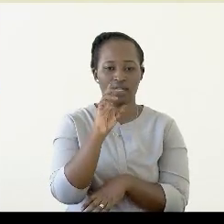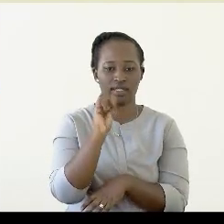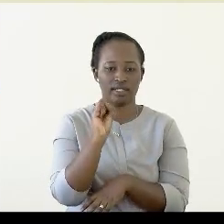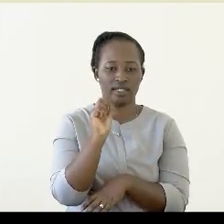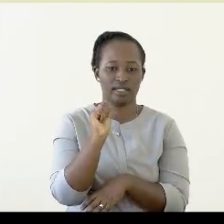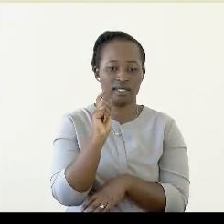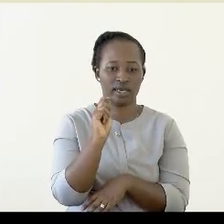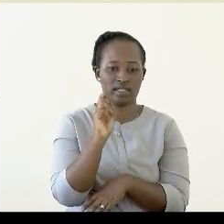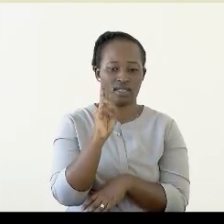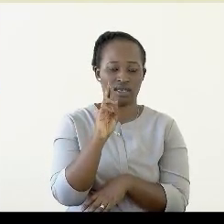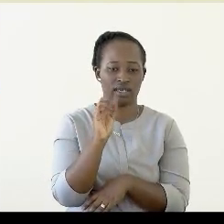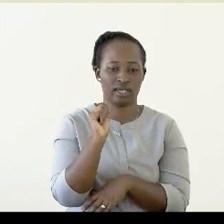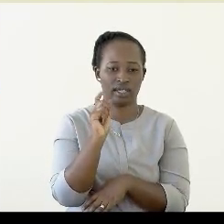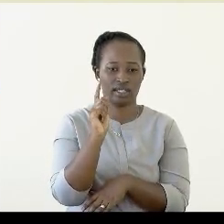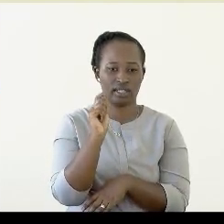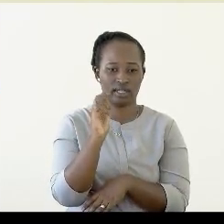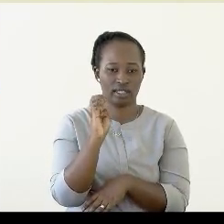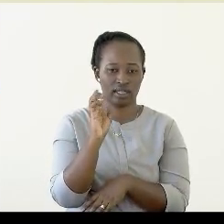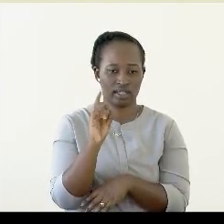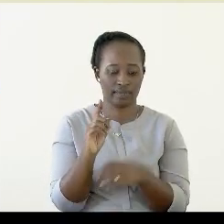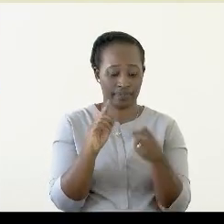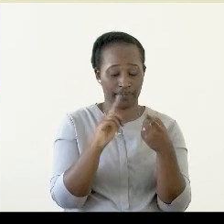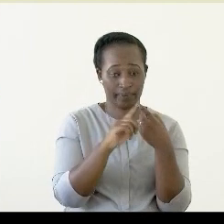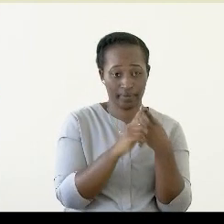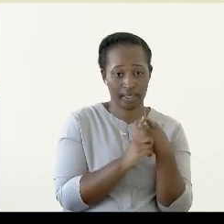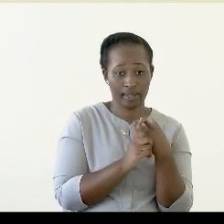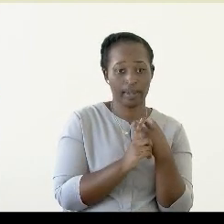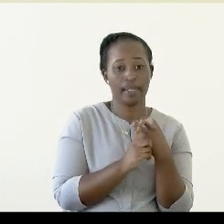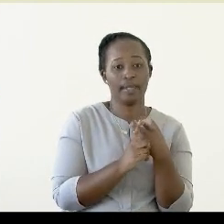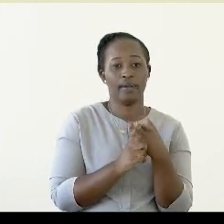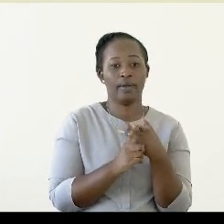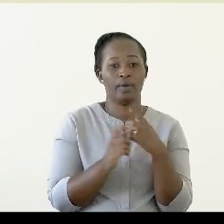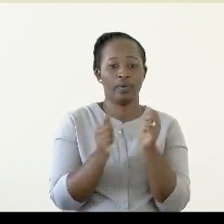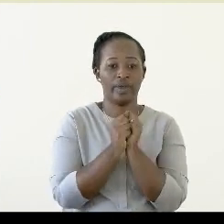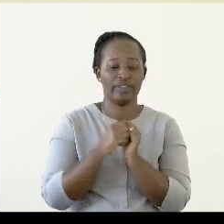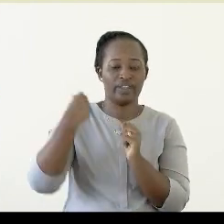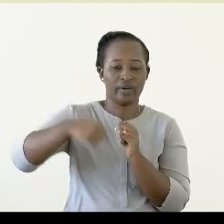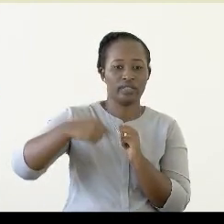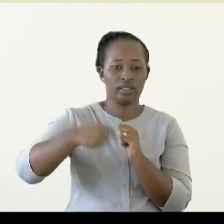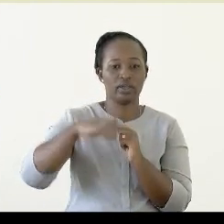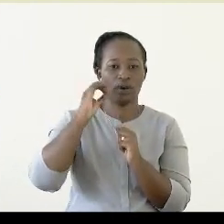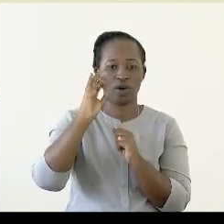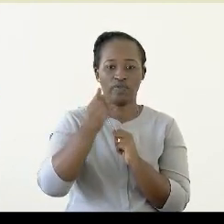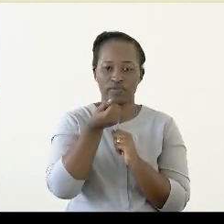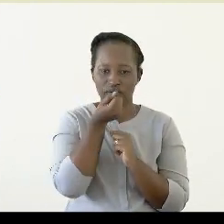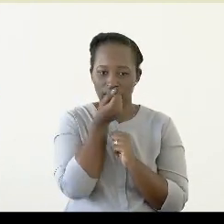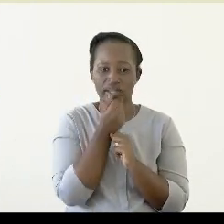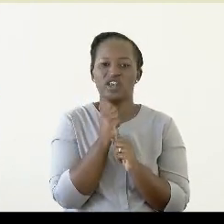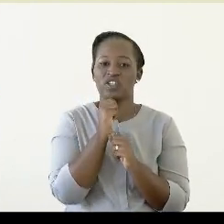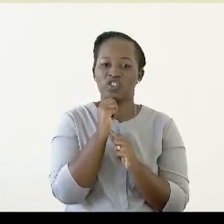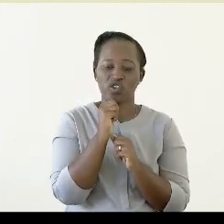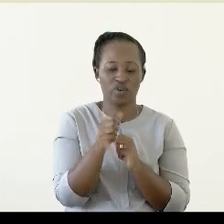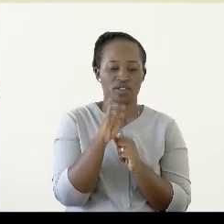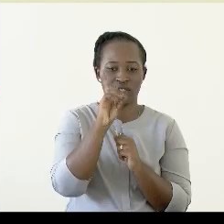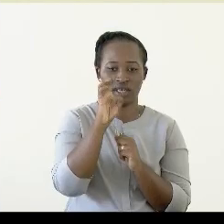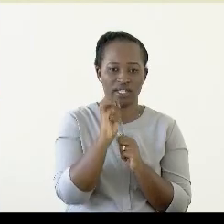B, the quantity of solute dissolved in a certain quantity of solvent denotes the